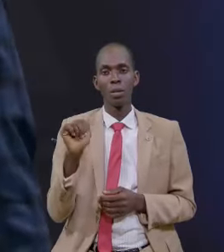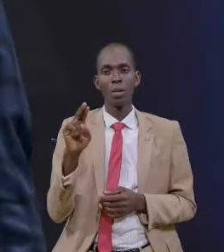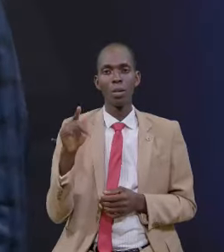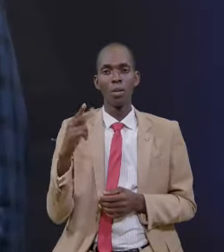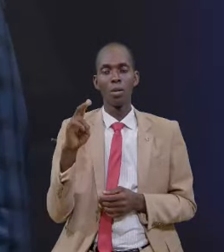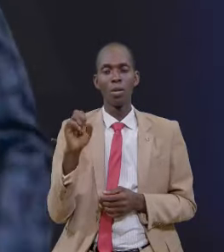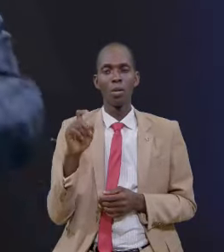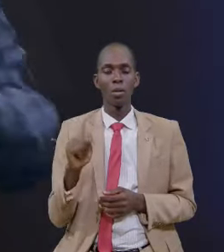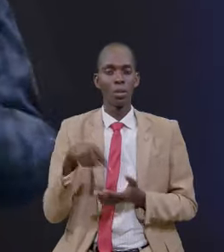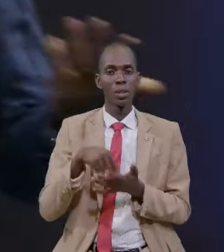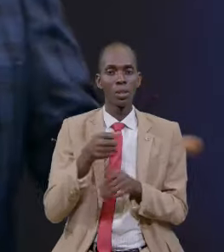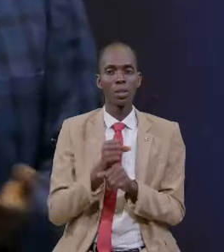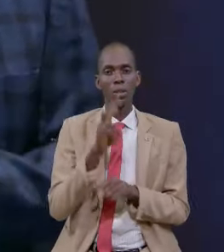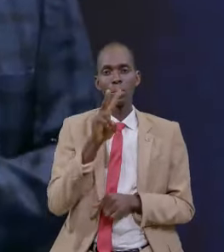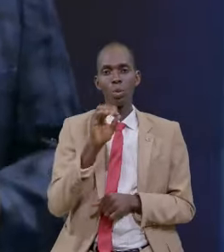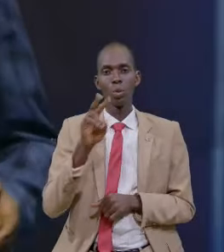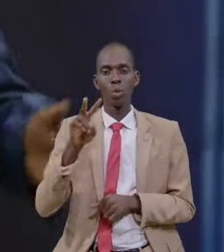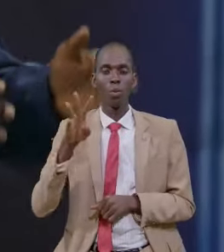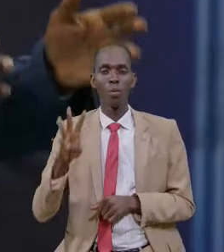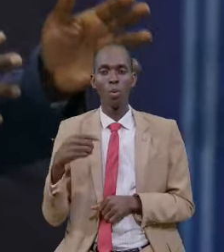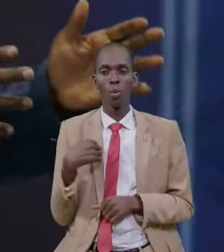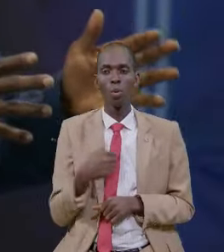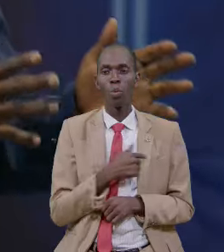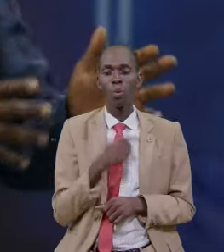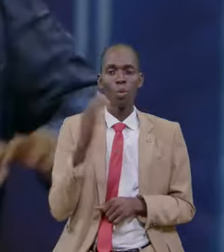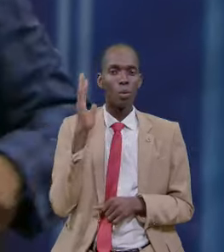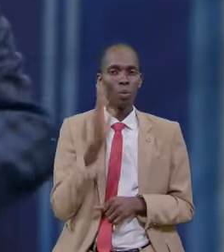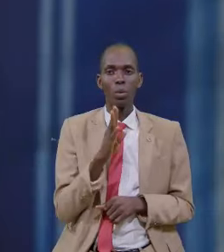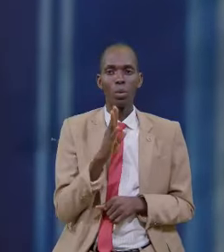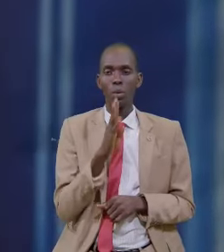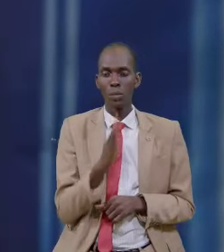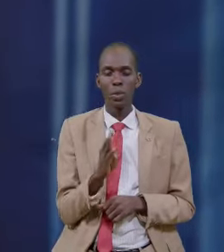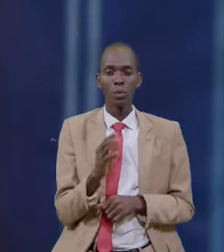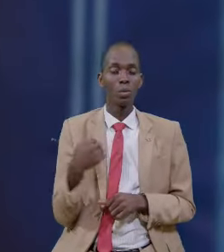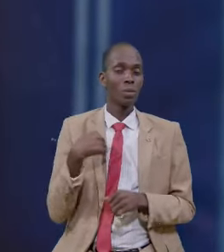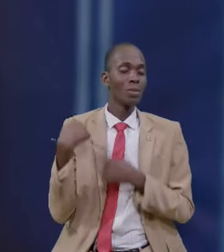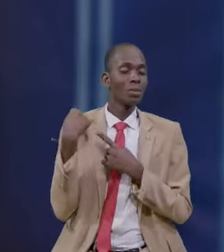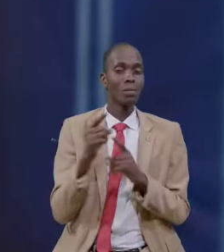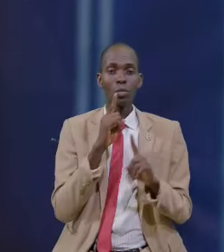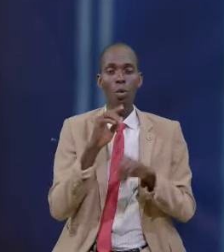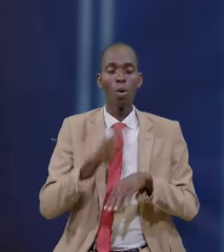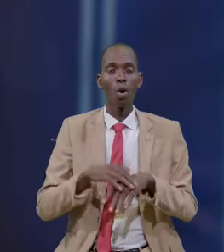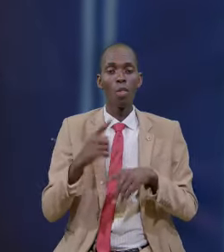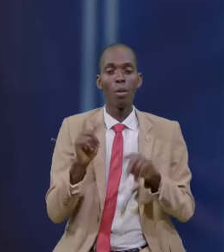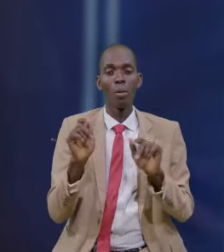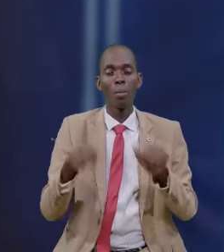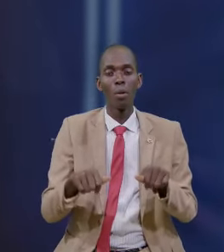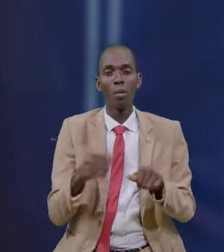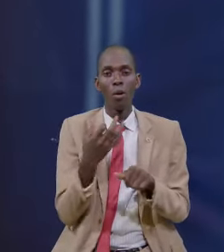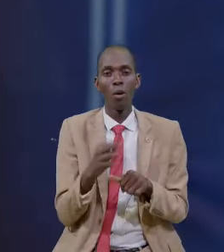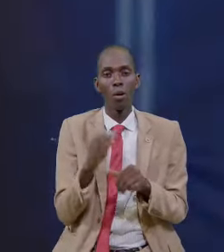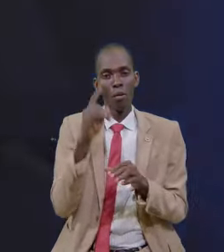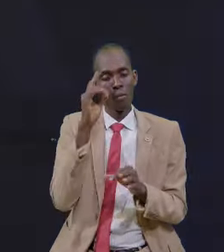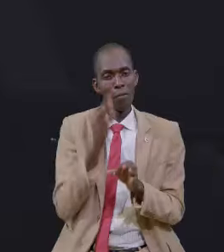August 2024, we've been talking on the possibilities of faith in Christ.